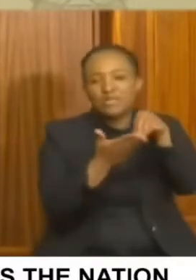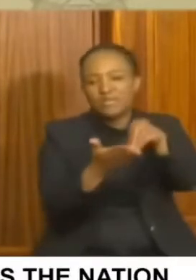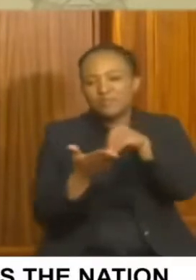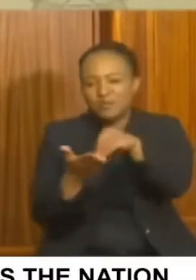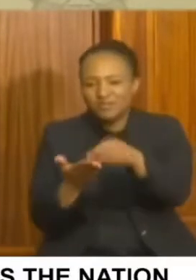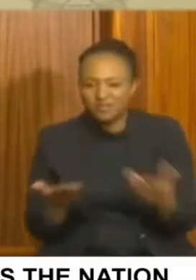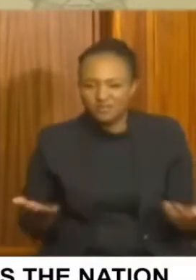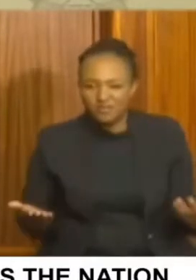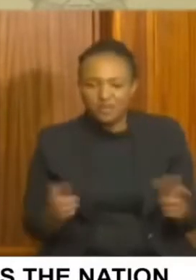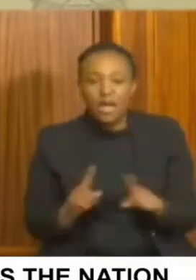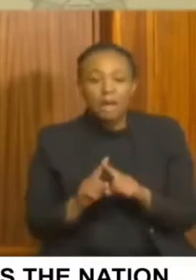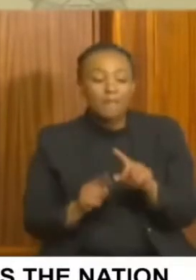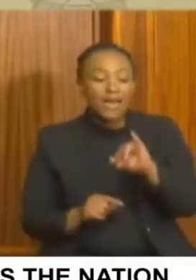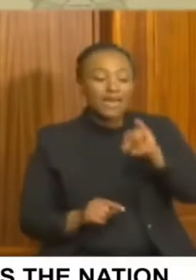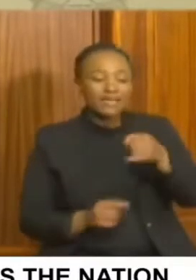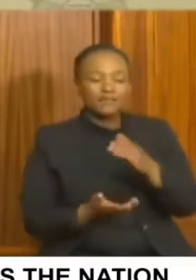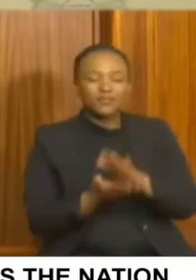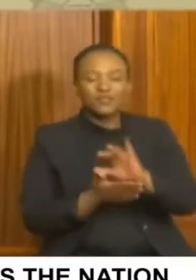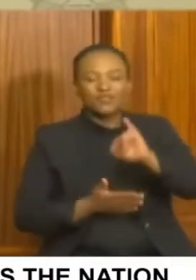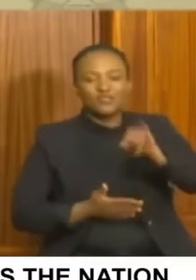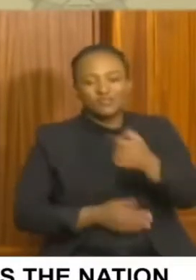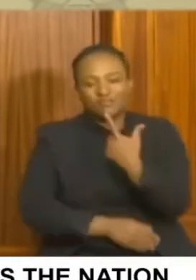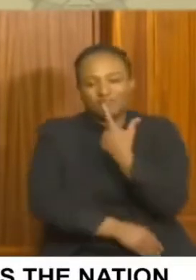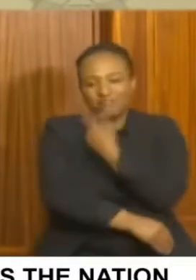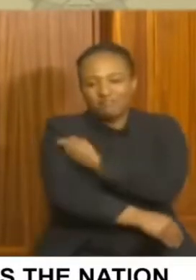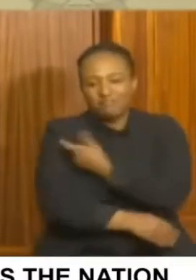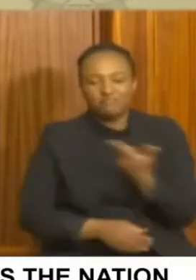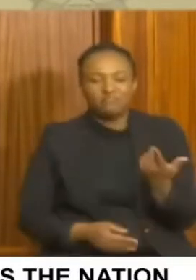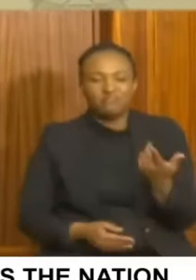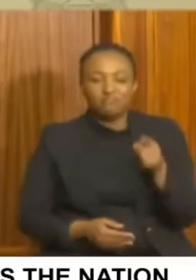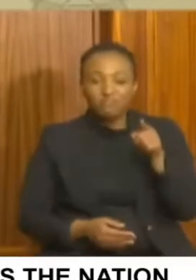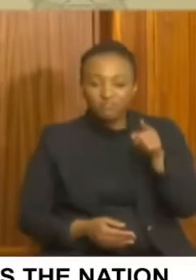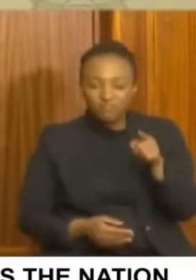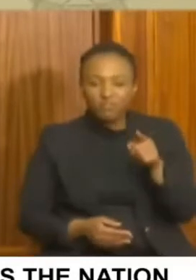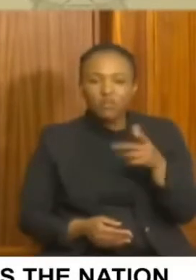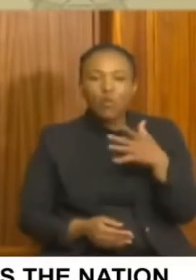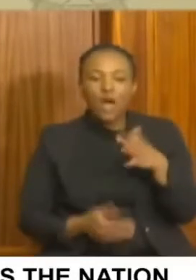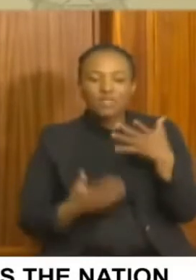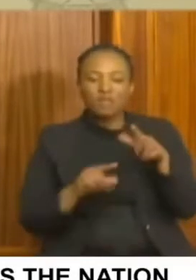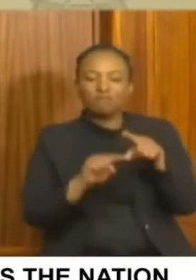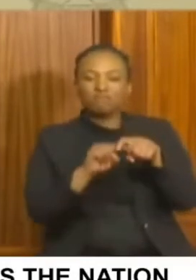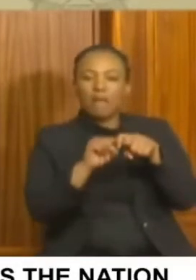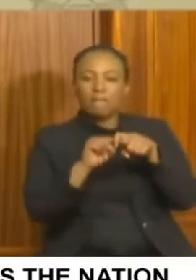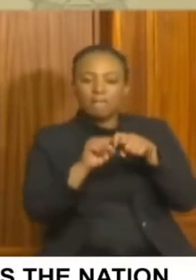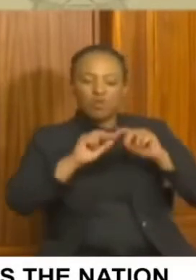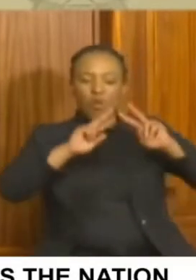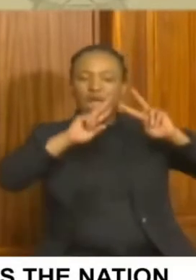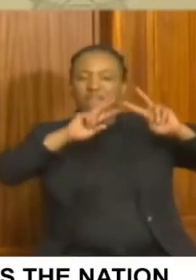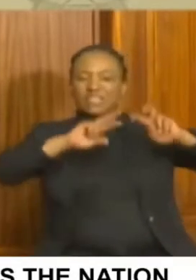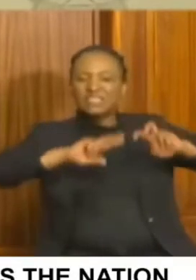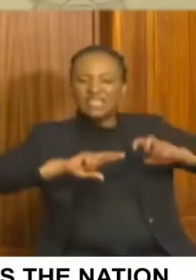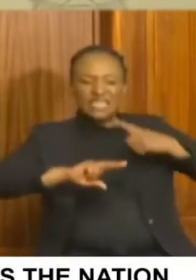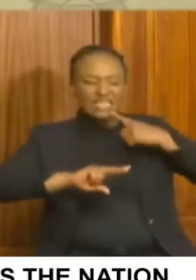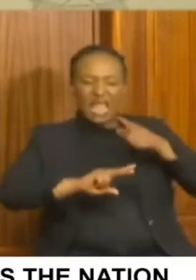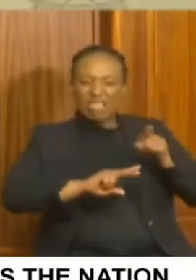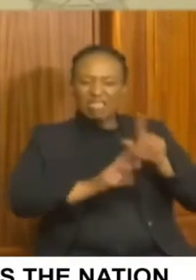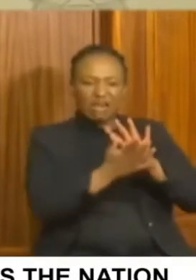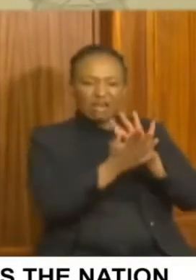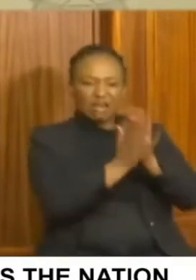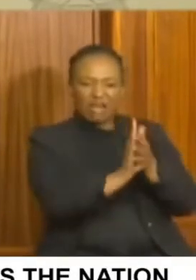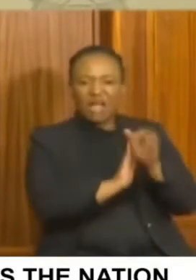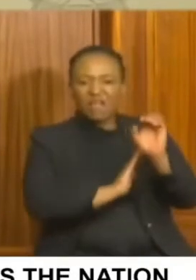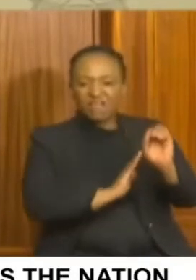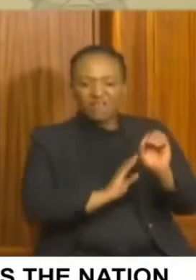supply of Johnson & Johnson vaccines was held up by an investigation into contamination